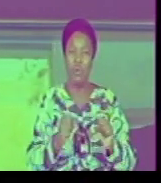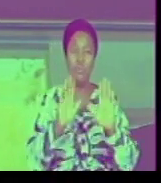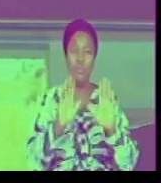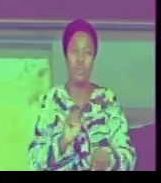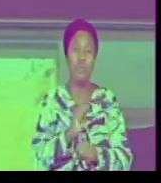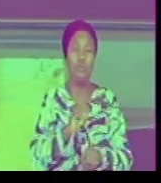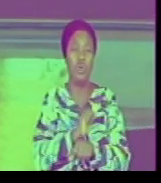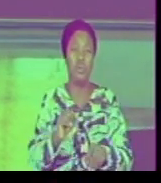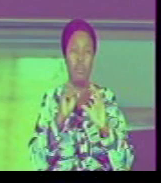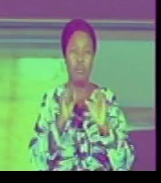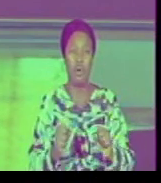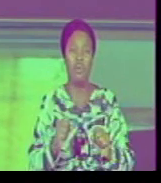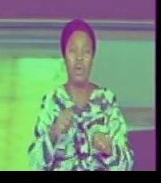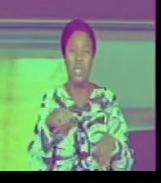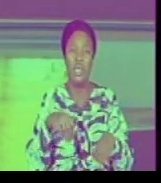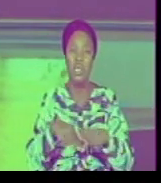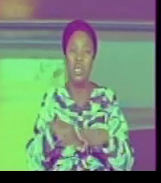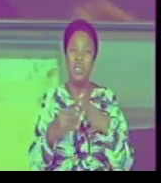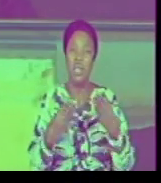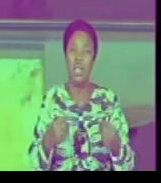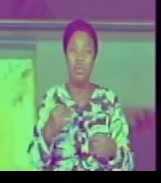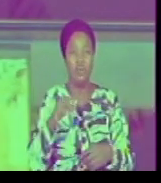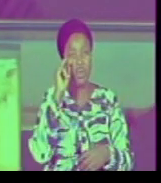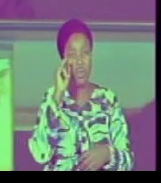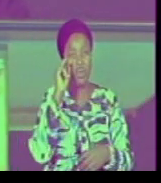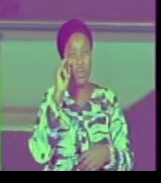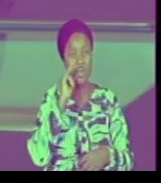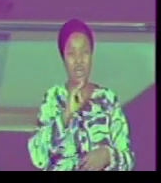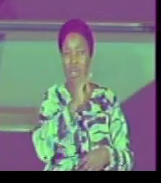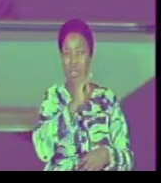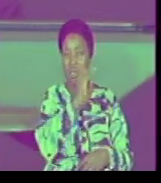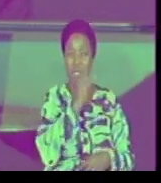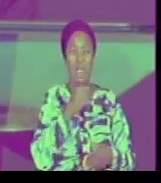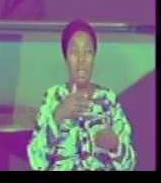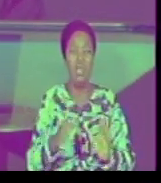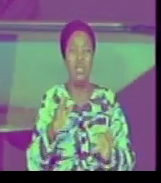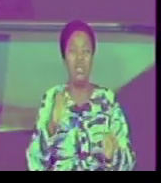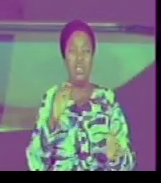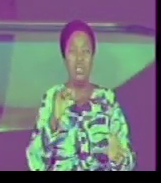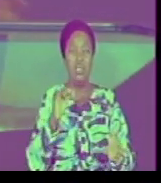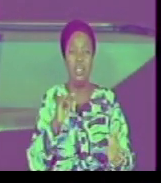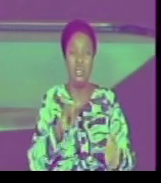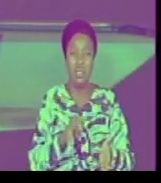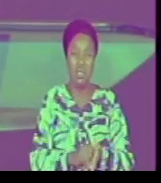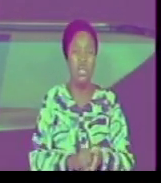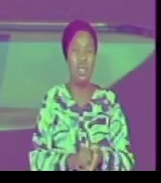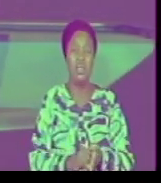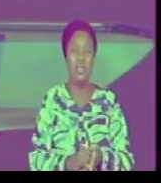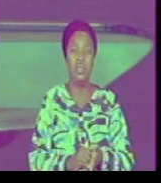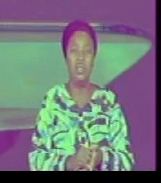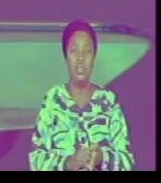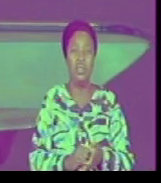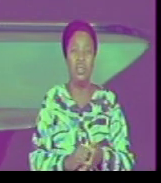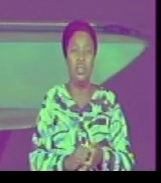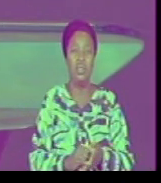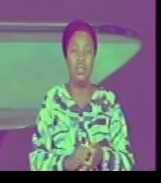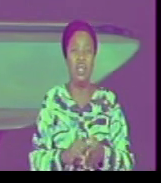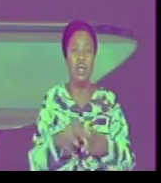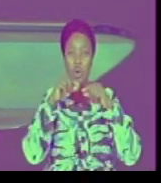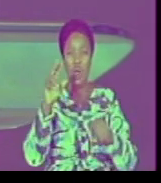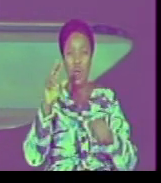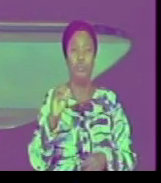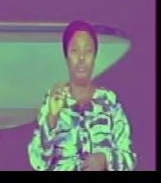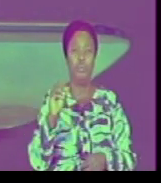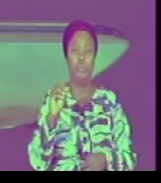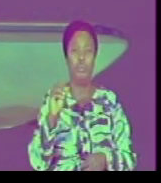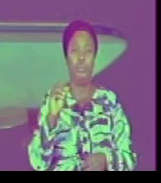Israel. Let not Moses have that false inferiority, humility, inferiority complex.